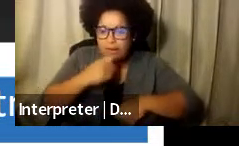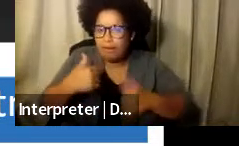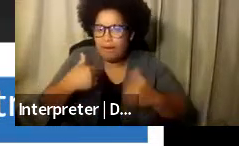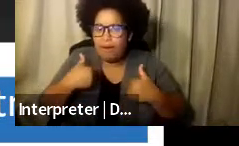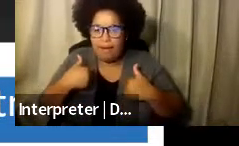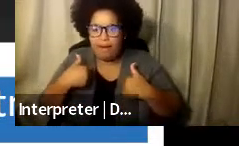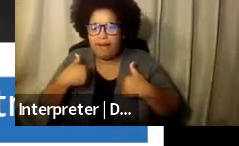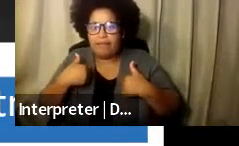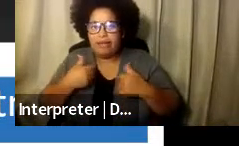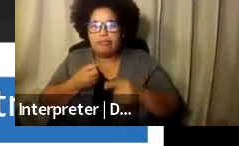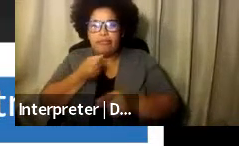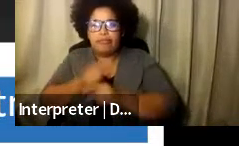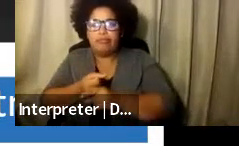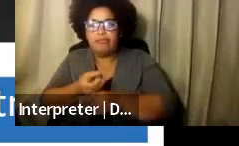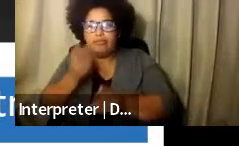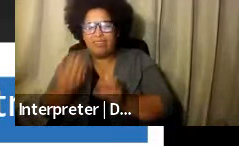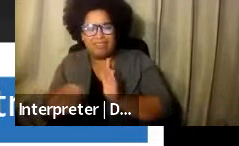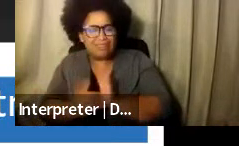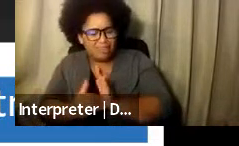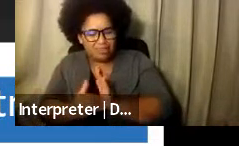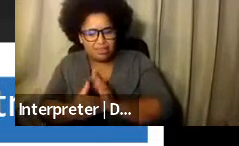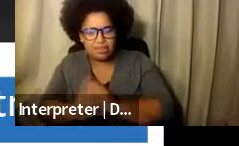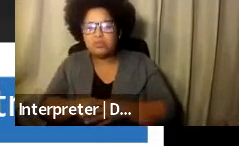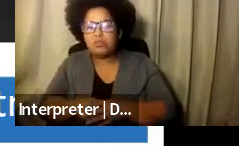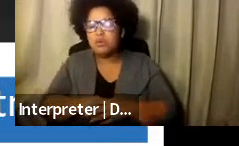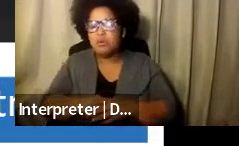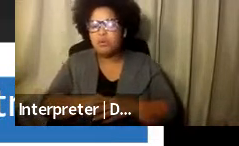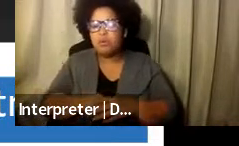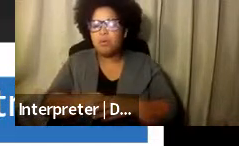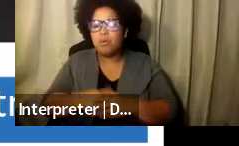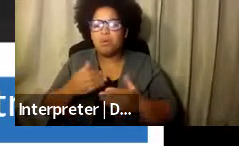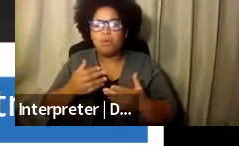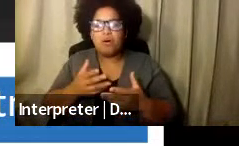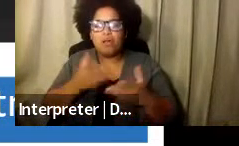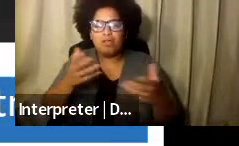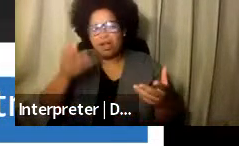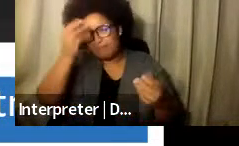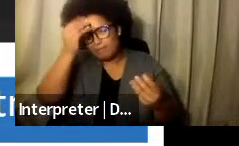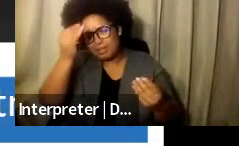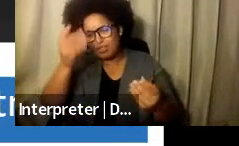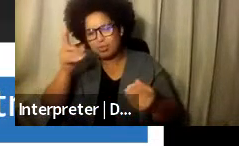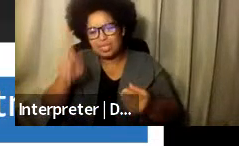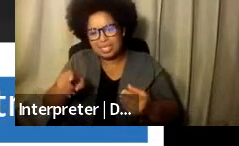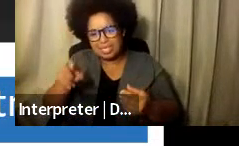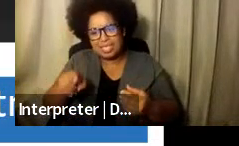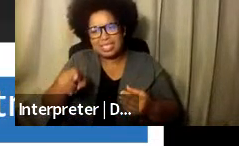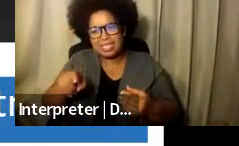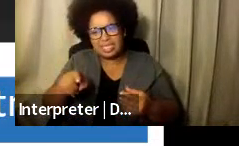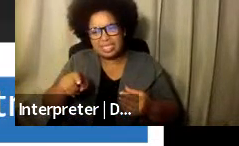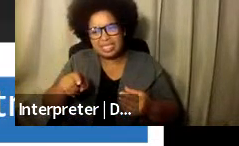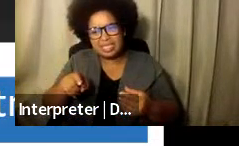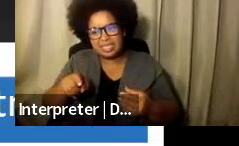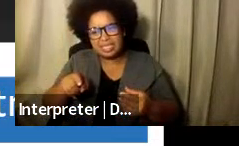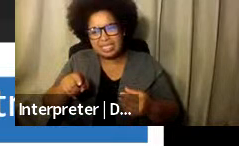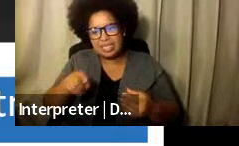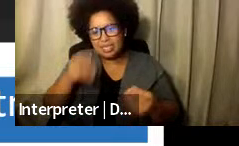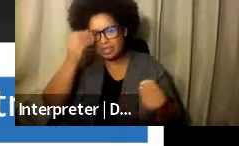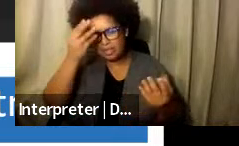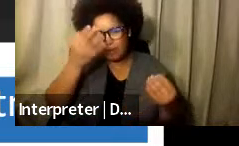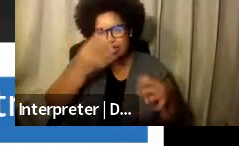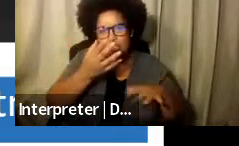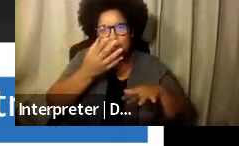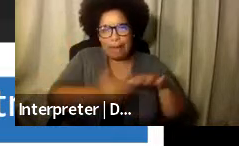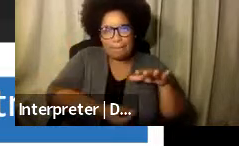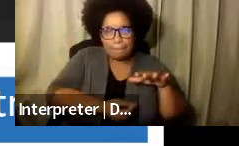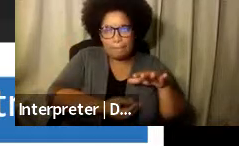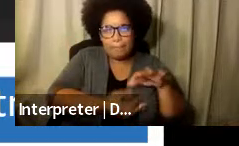to then have it again. So I think there's like a lot of information that needs to, there's an information gap